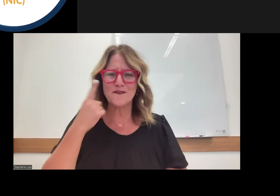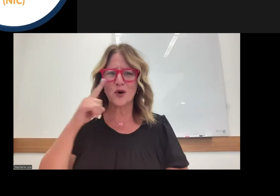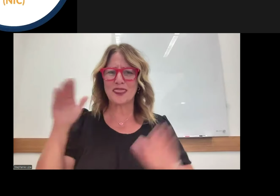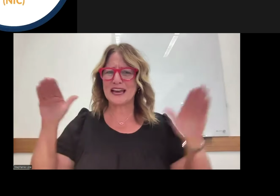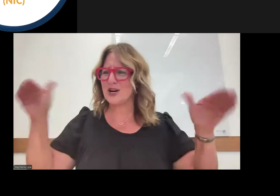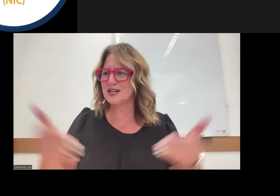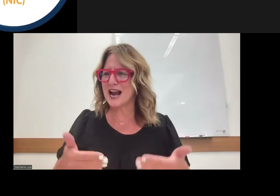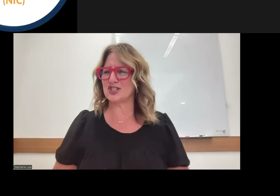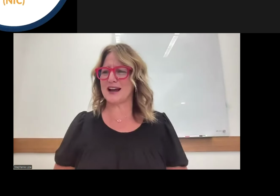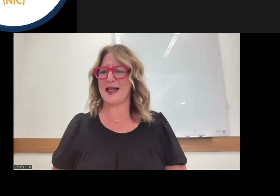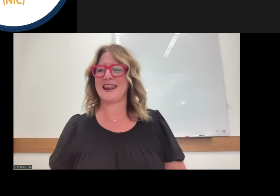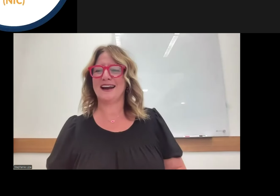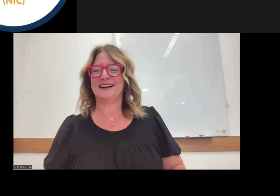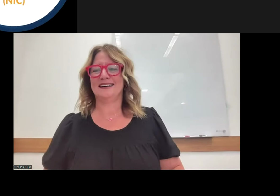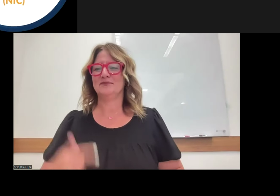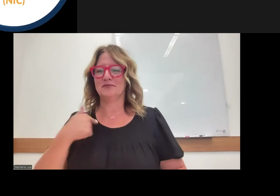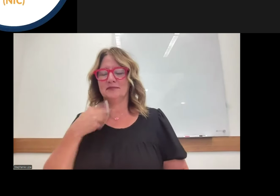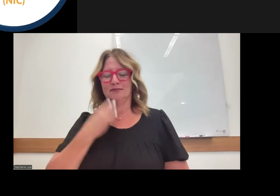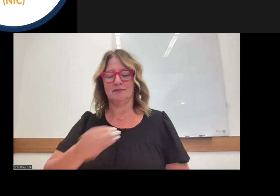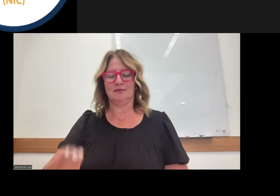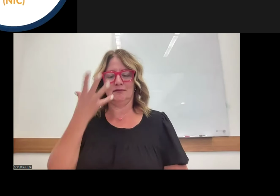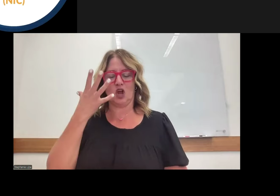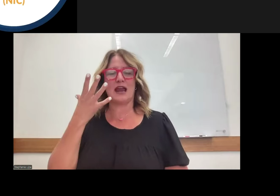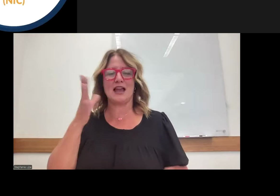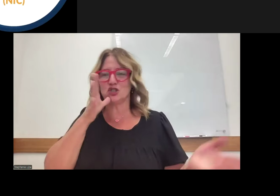Good afternoon. Thank you for the introduction.